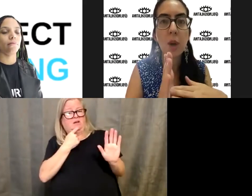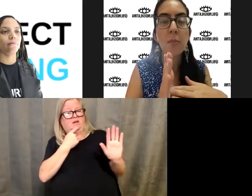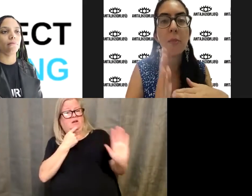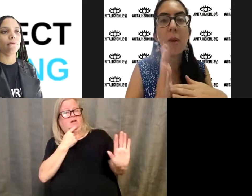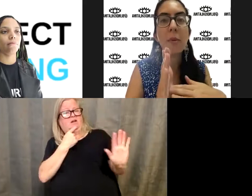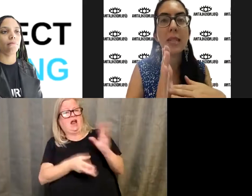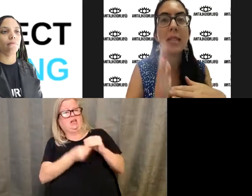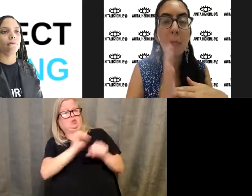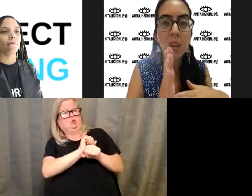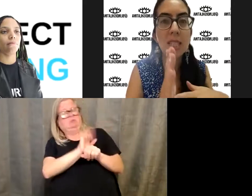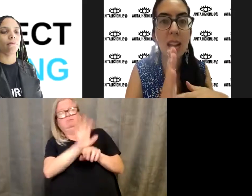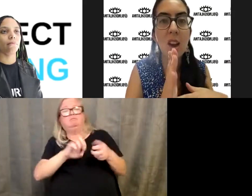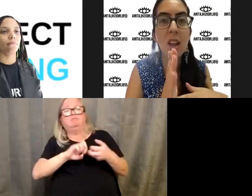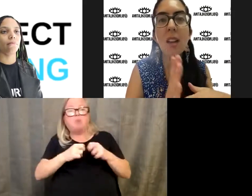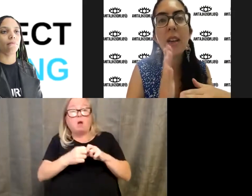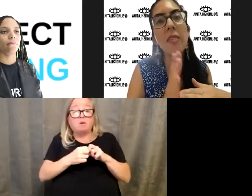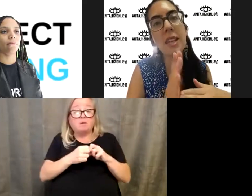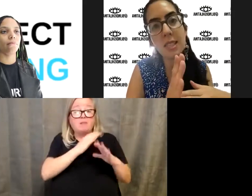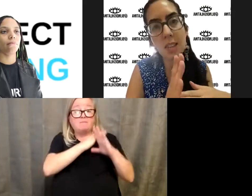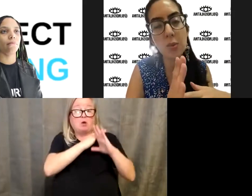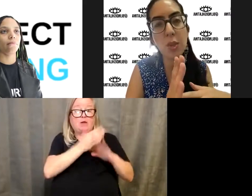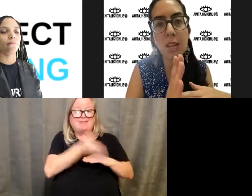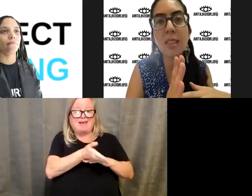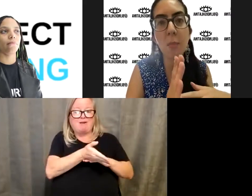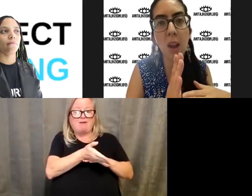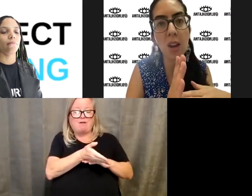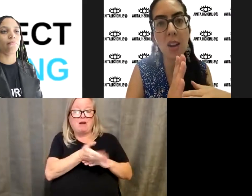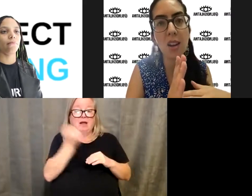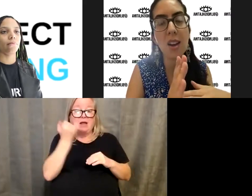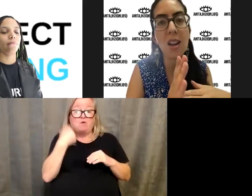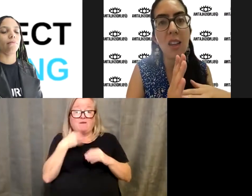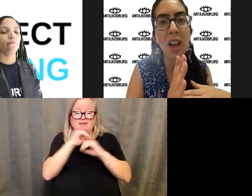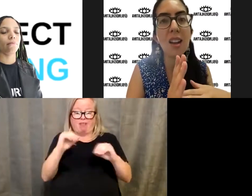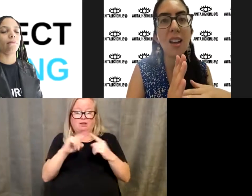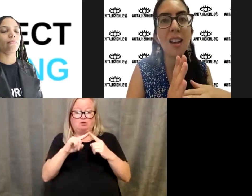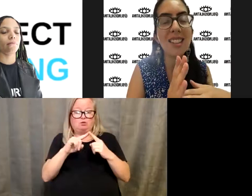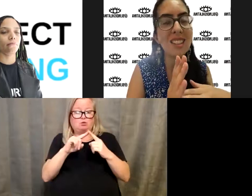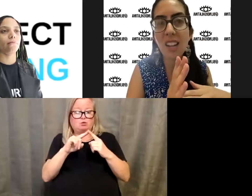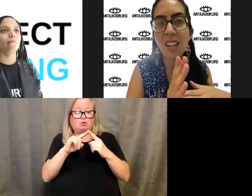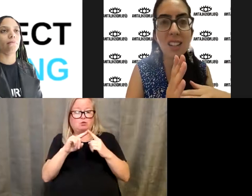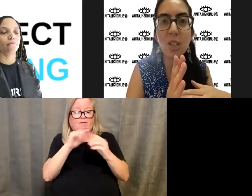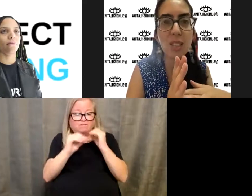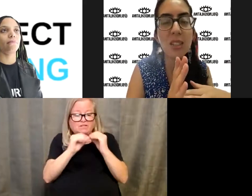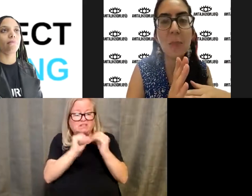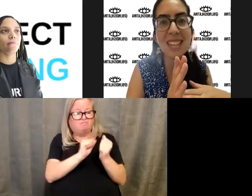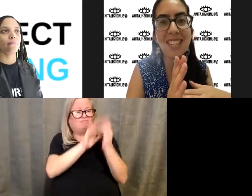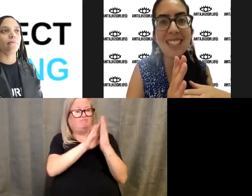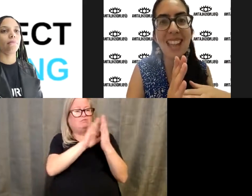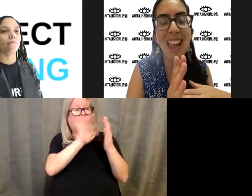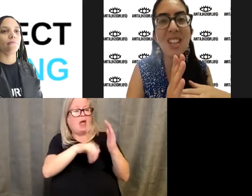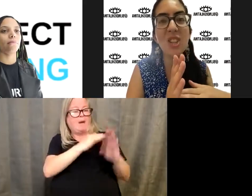extra work. But the problem is the barrier is there. If nothing is done to address the barrier, then it's not an inclusive